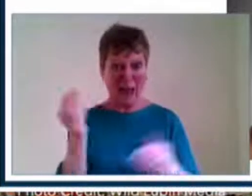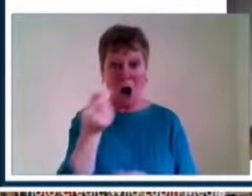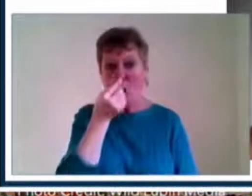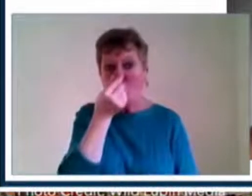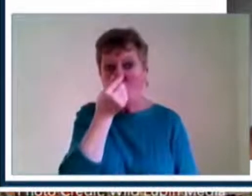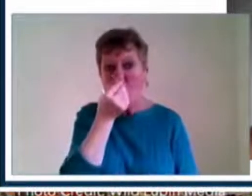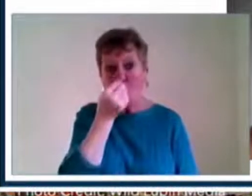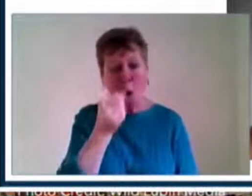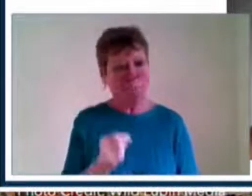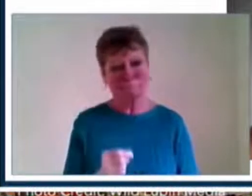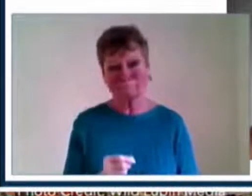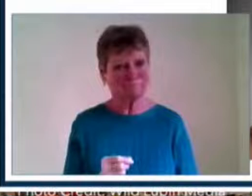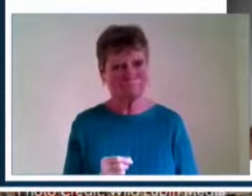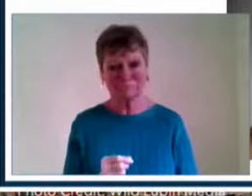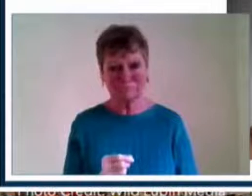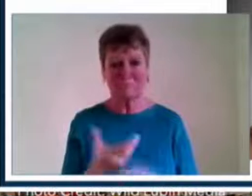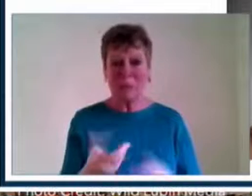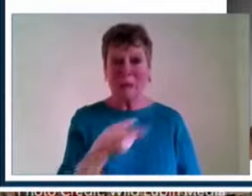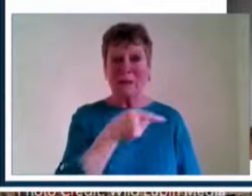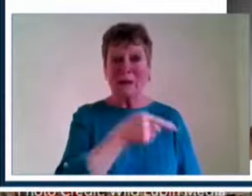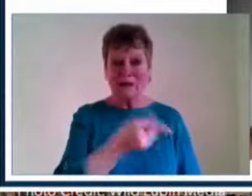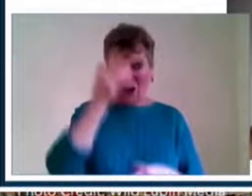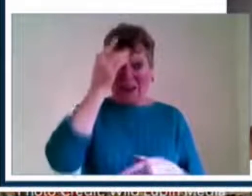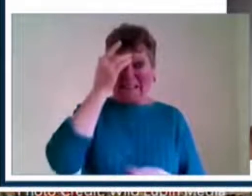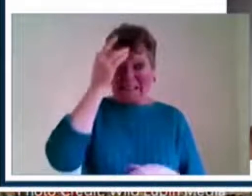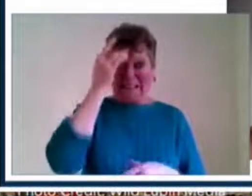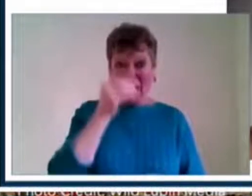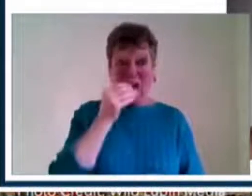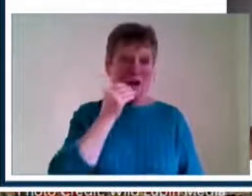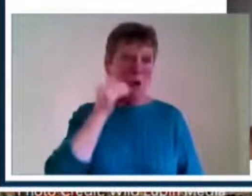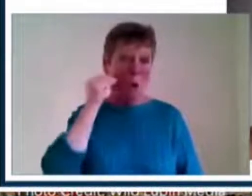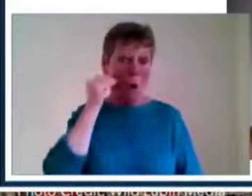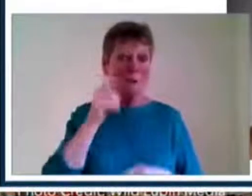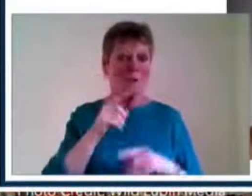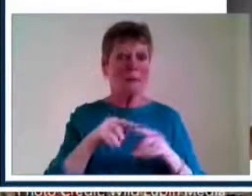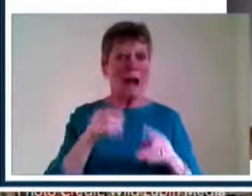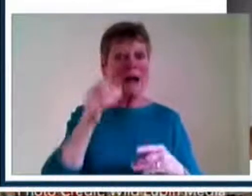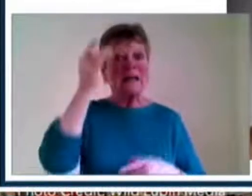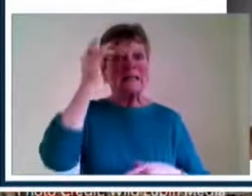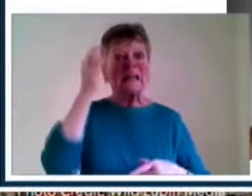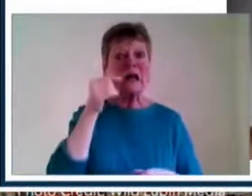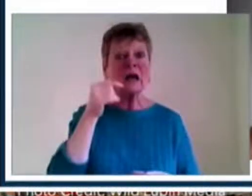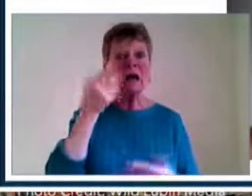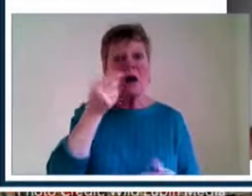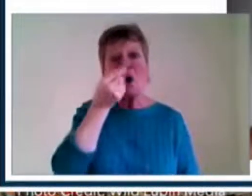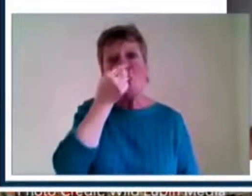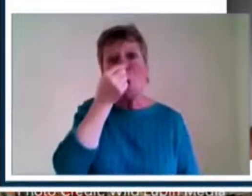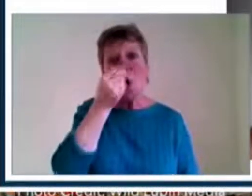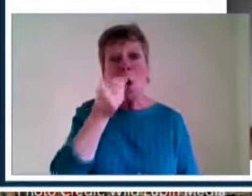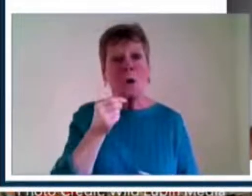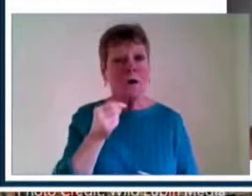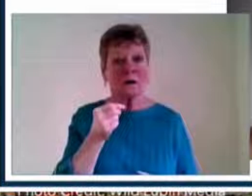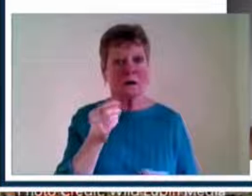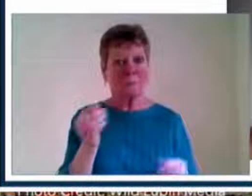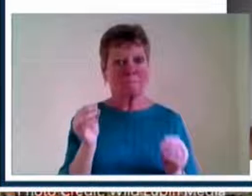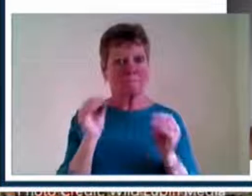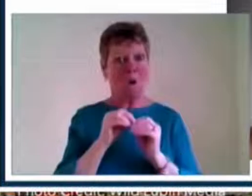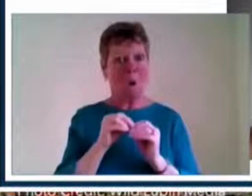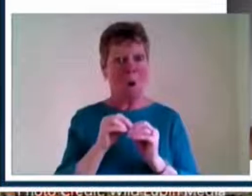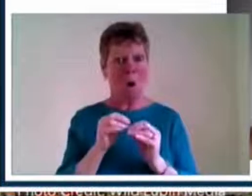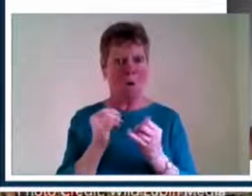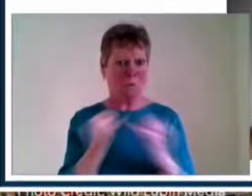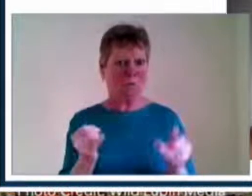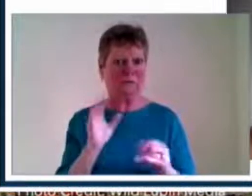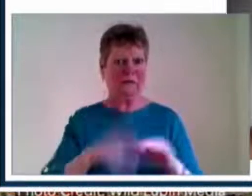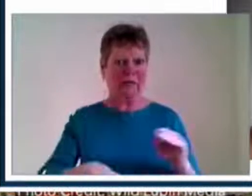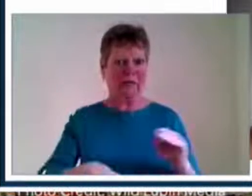home, they can be a lot sicker than you would normally get with a cold. However, we are on the road, like